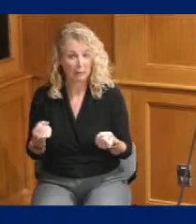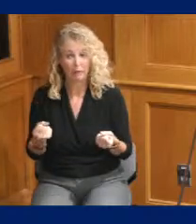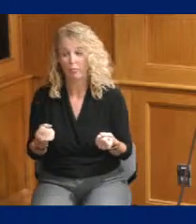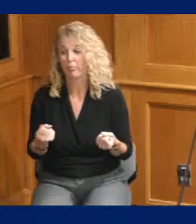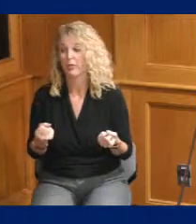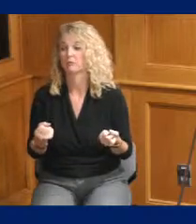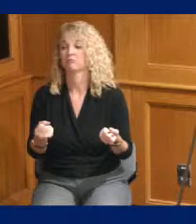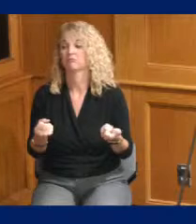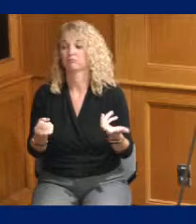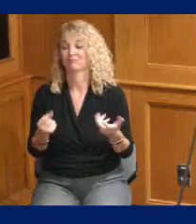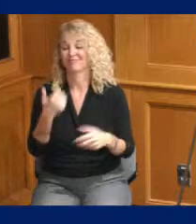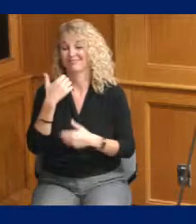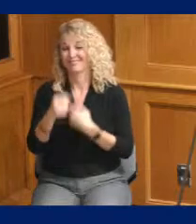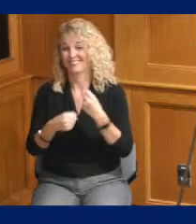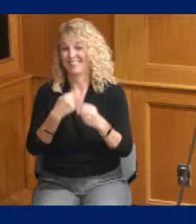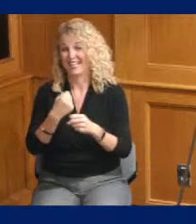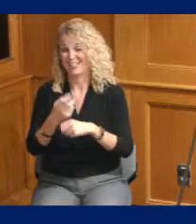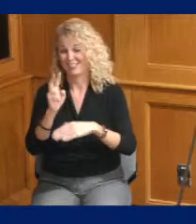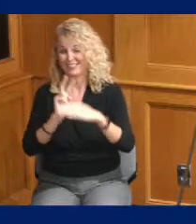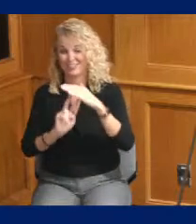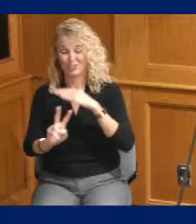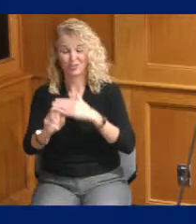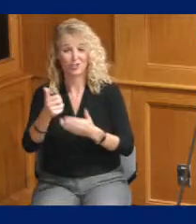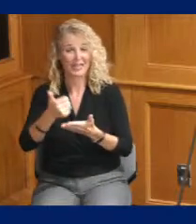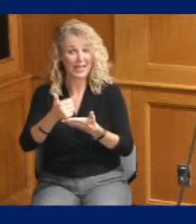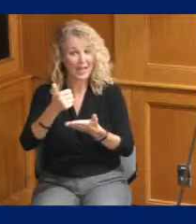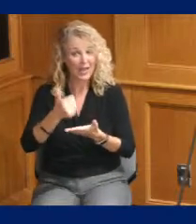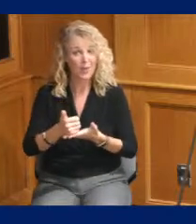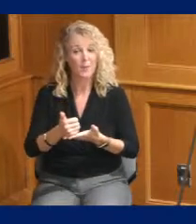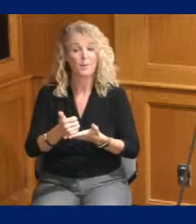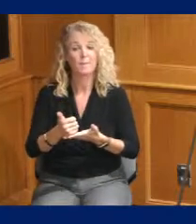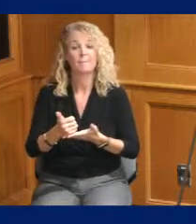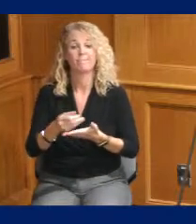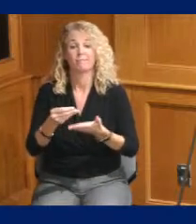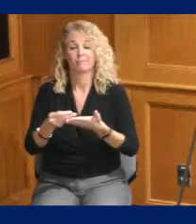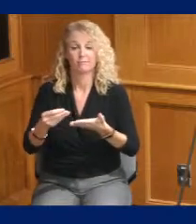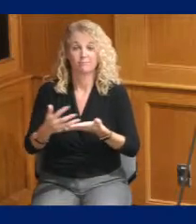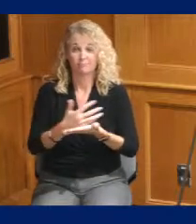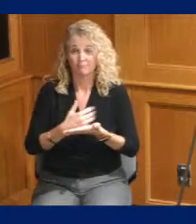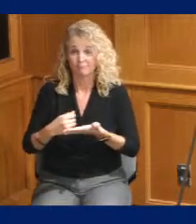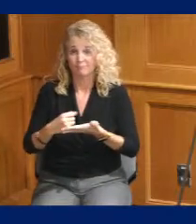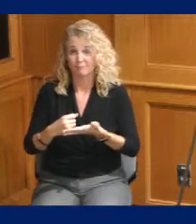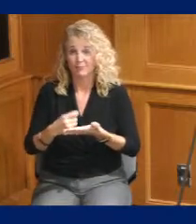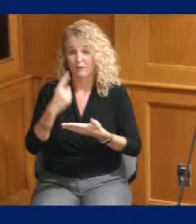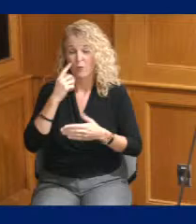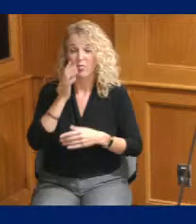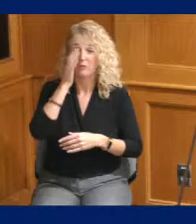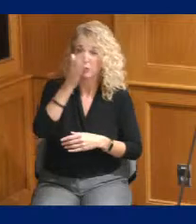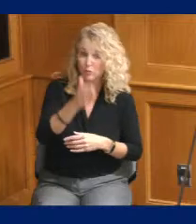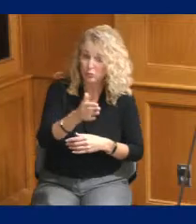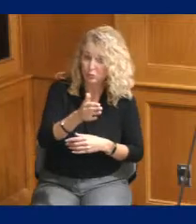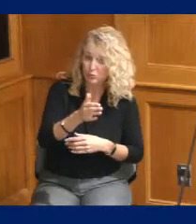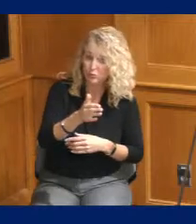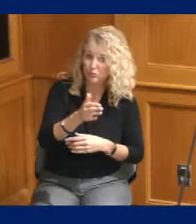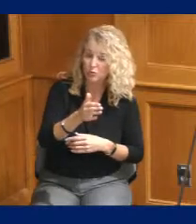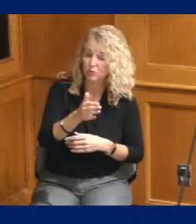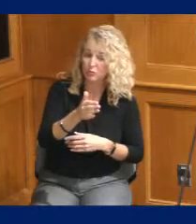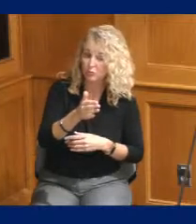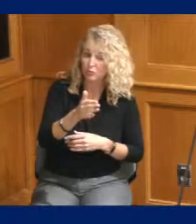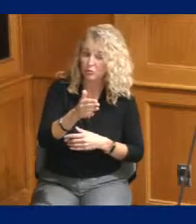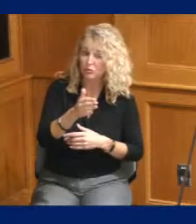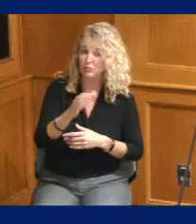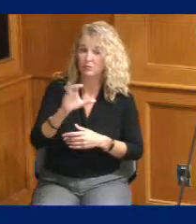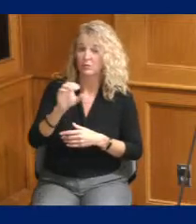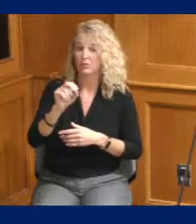as I mentioned, over that 10-year period, it does help manage revenue going into the future. Consent